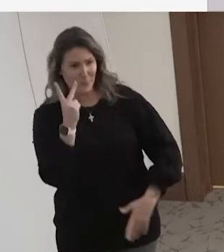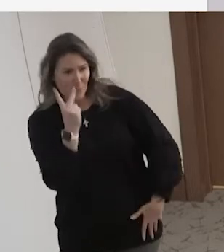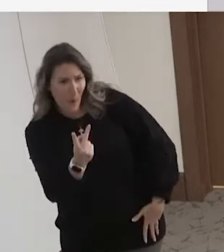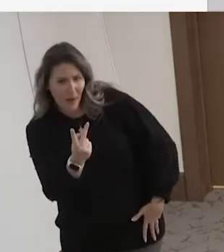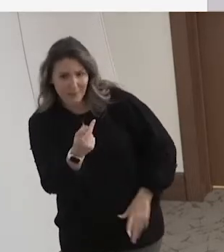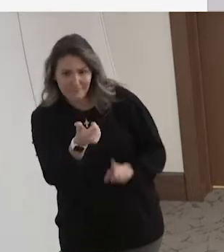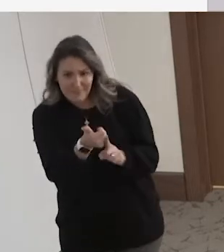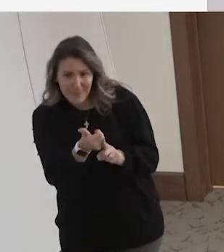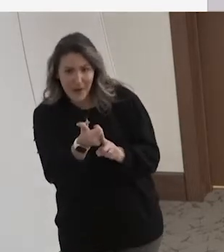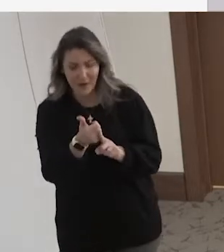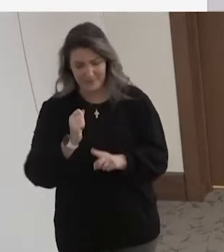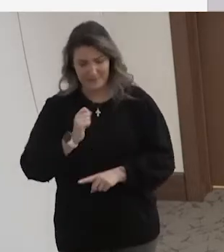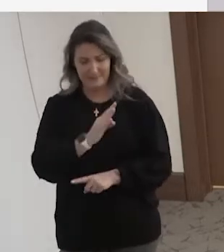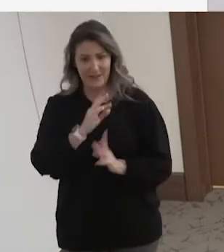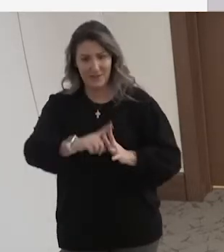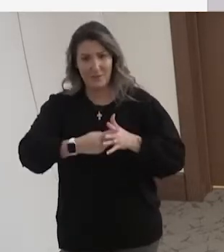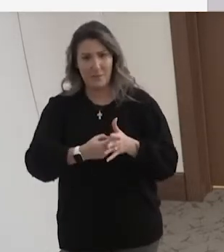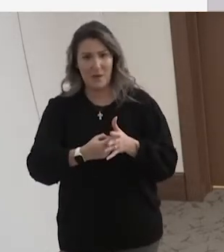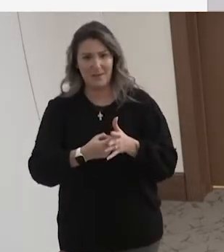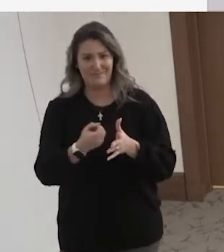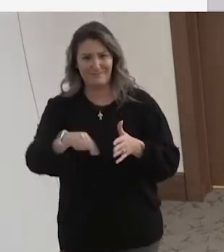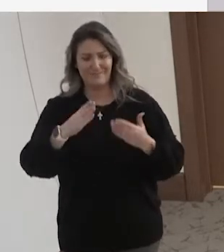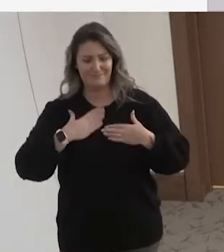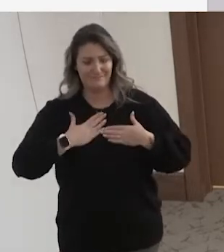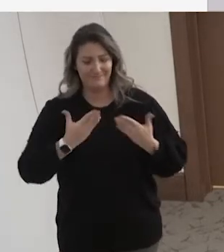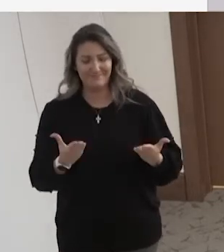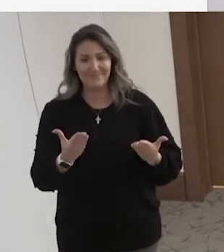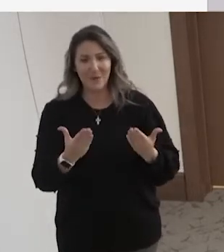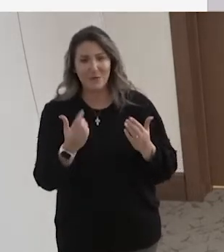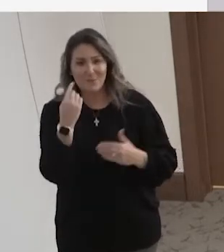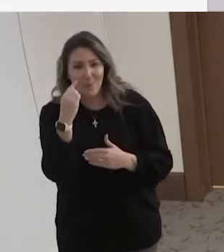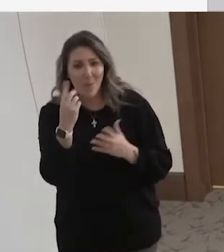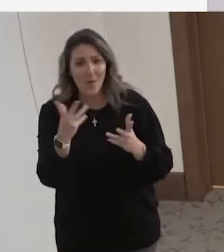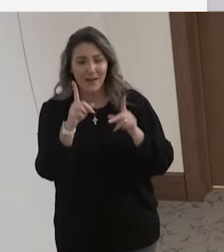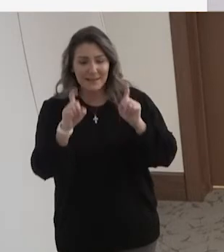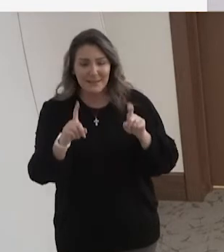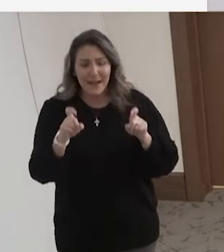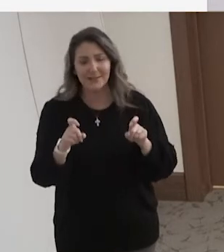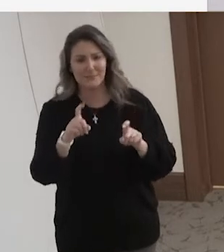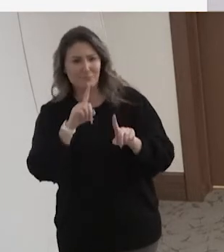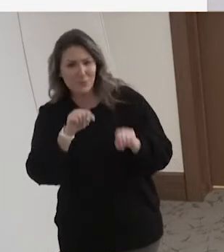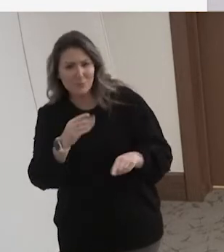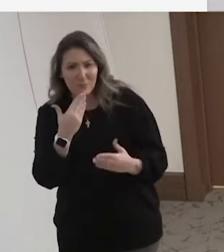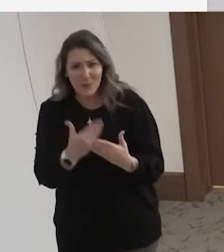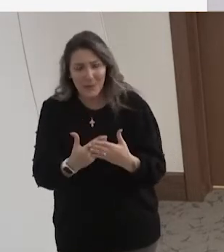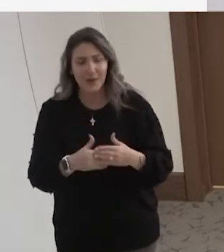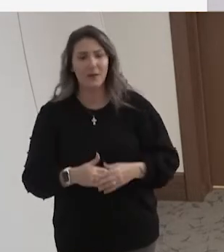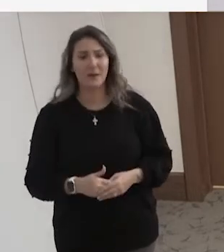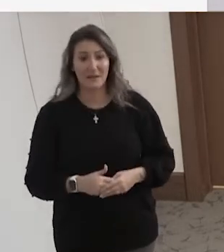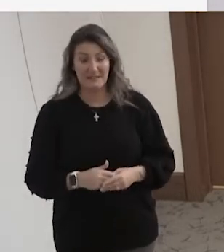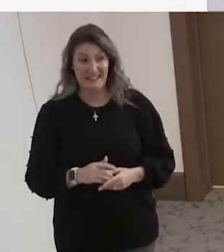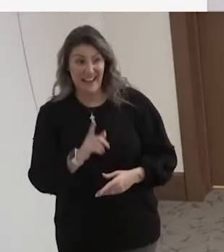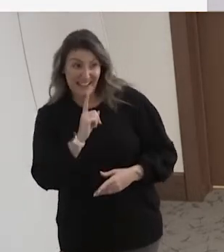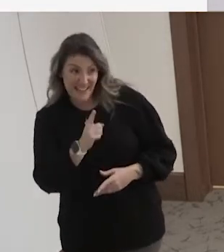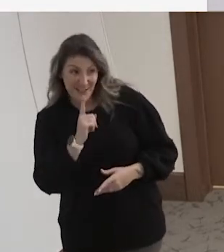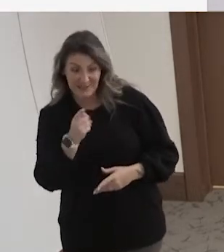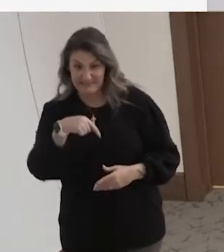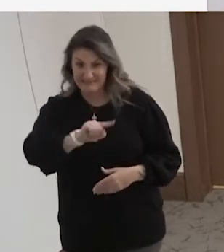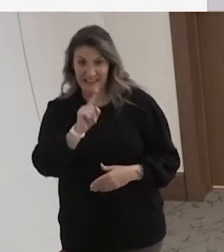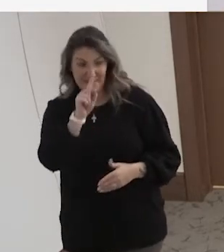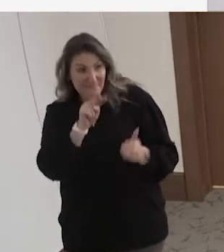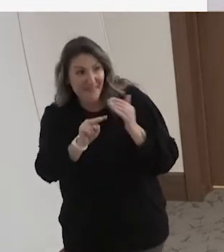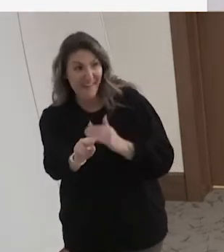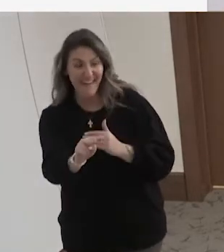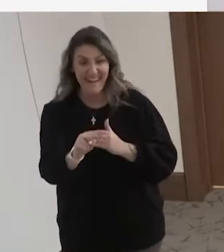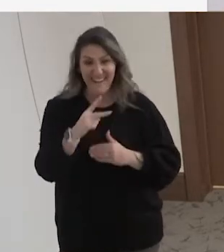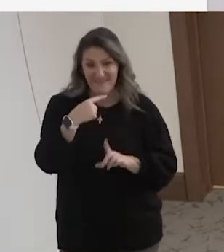in the beginning, our students are very open to the testing and have responded quite well, and I actually think they kind of look forward to getting tested.